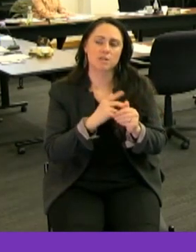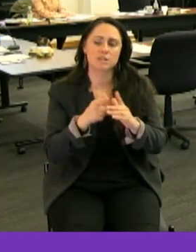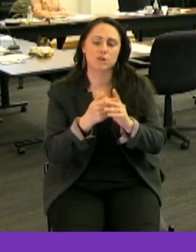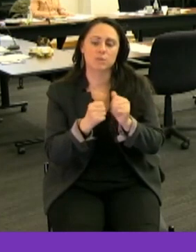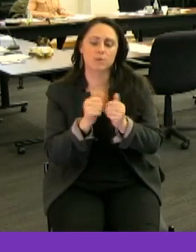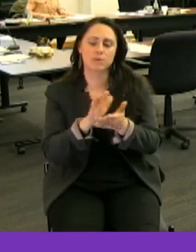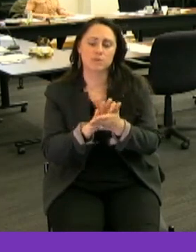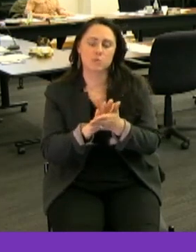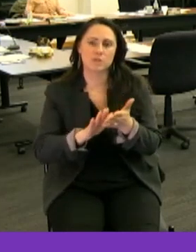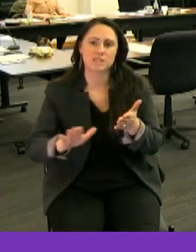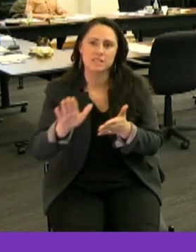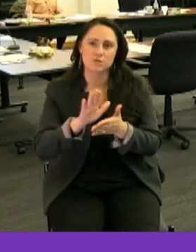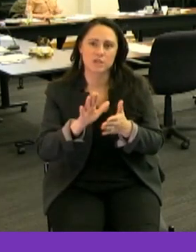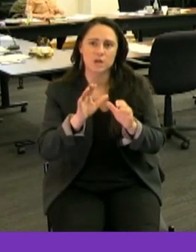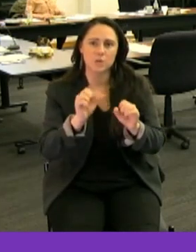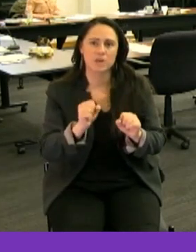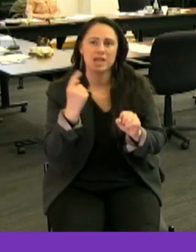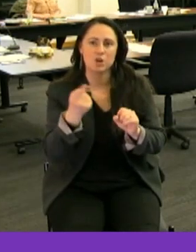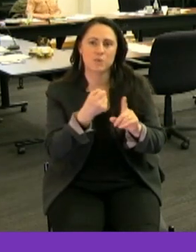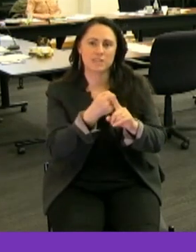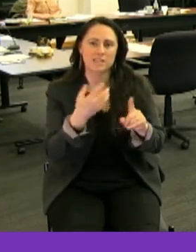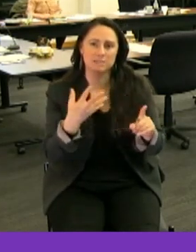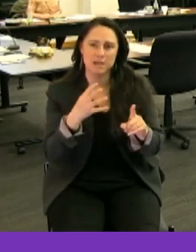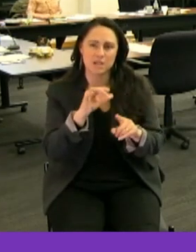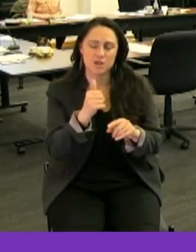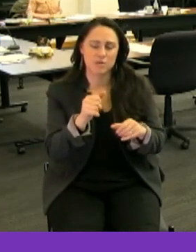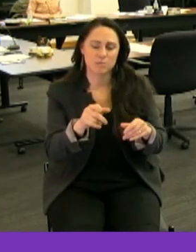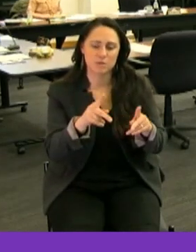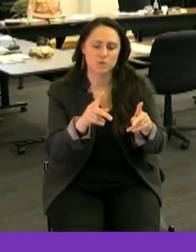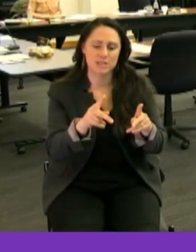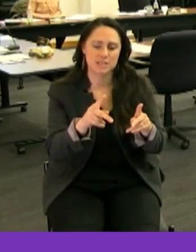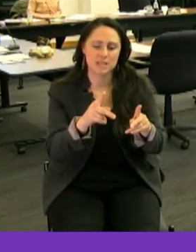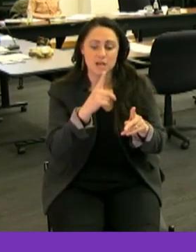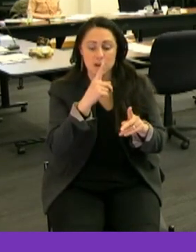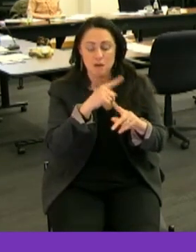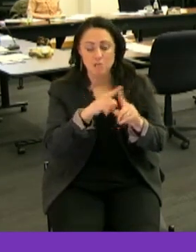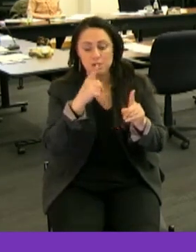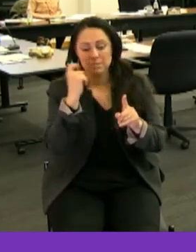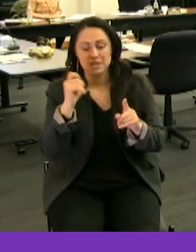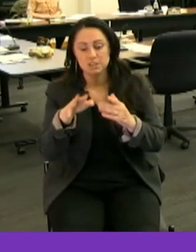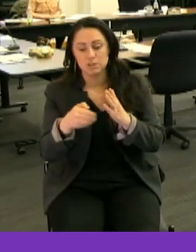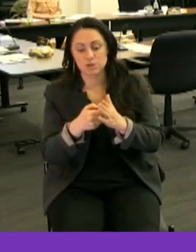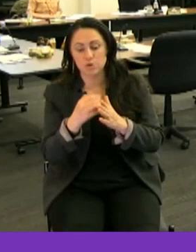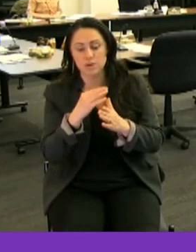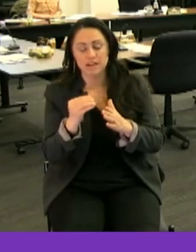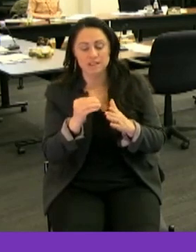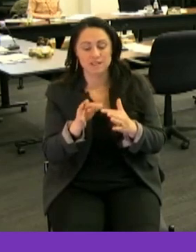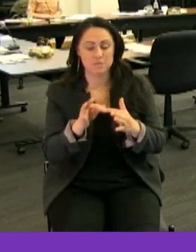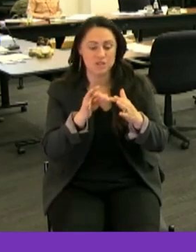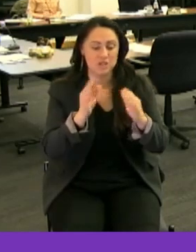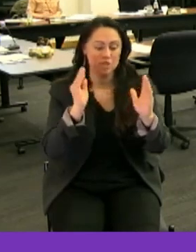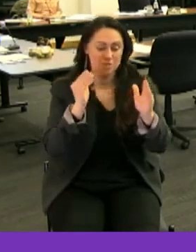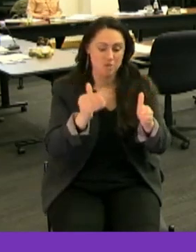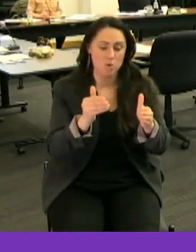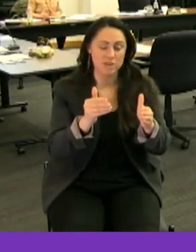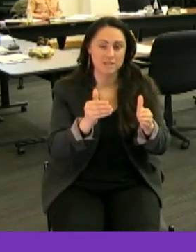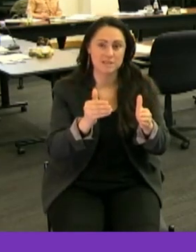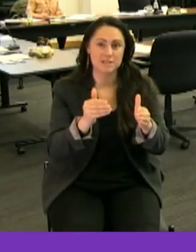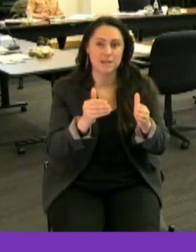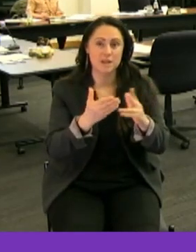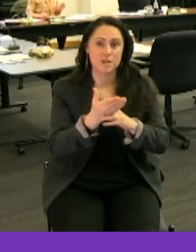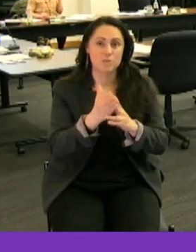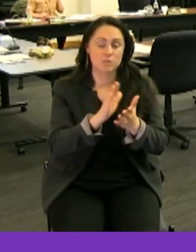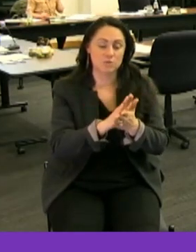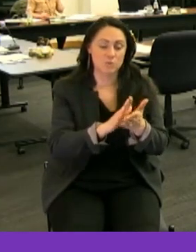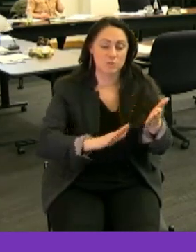with school districts. We can always expand to other opportunities, but since this is new and the particular focus for the board was school